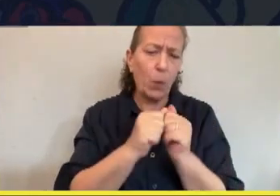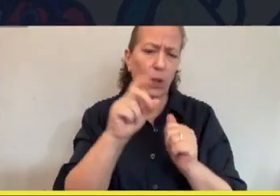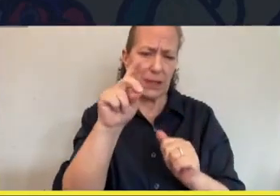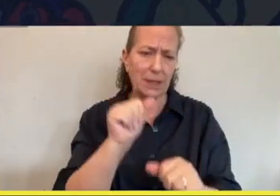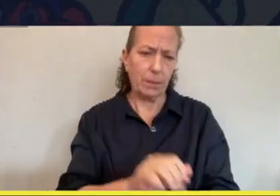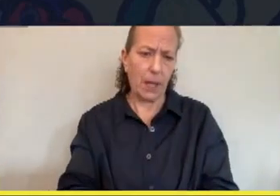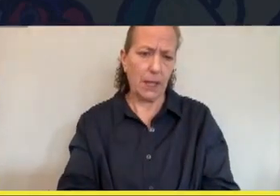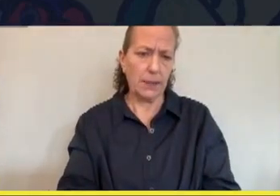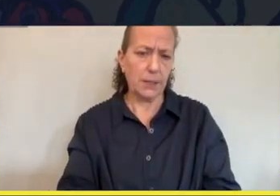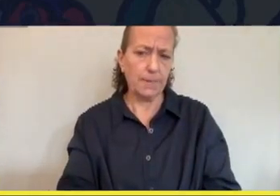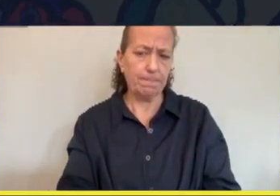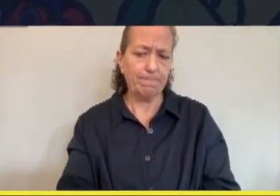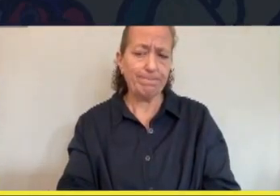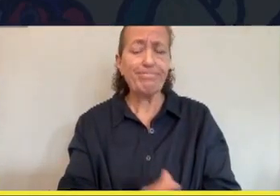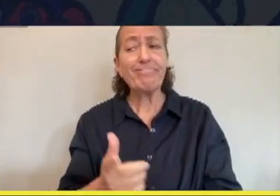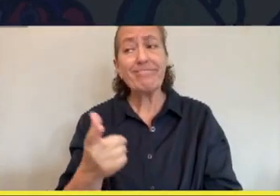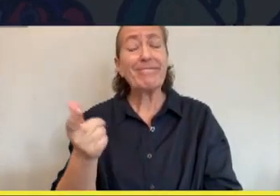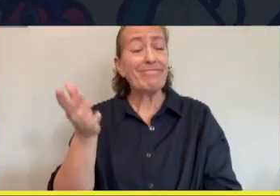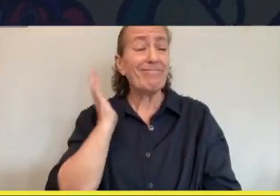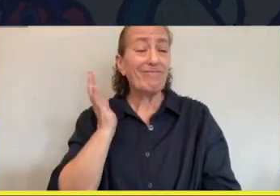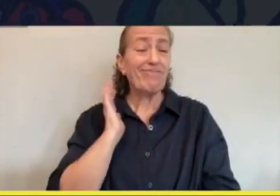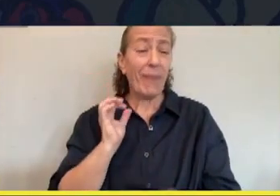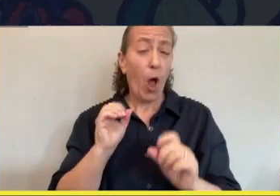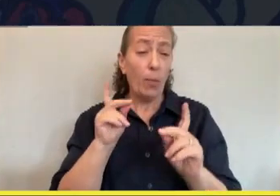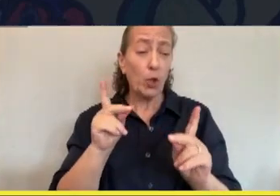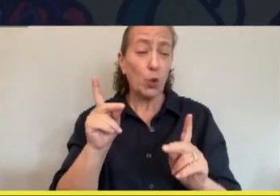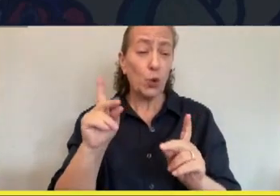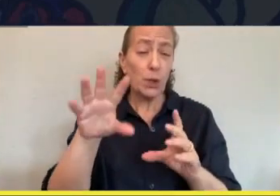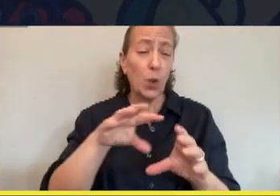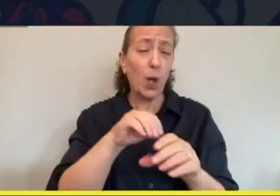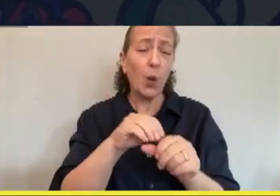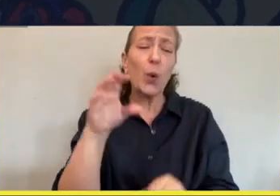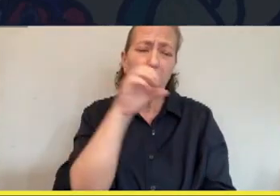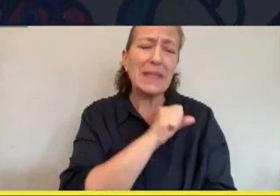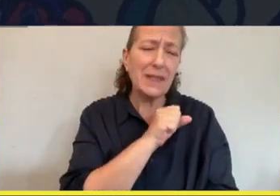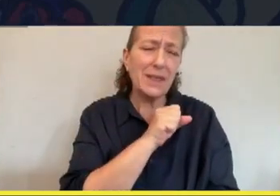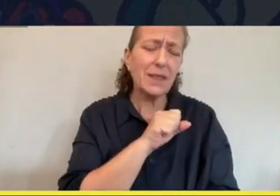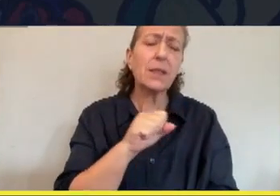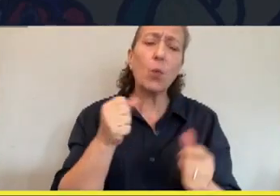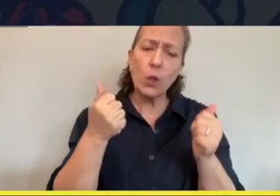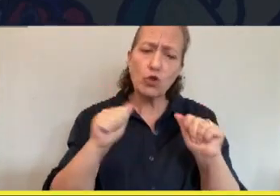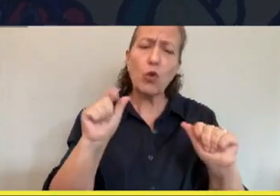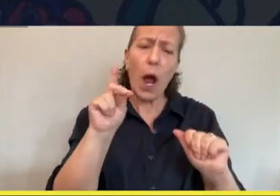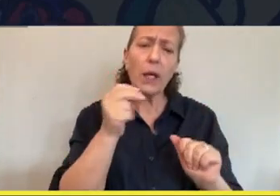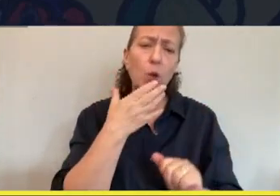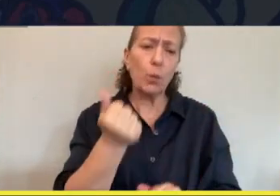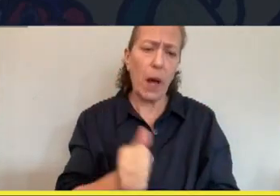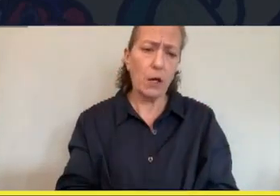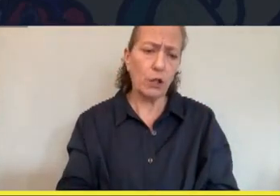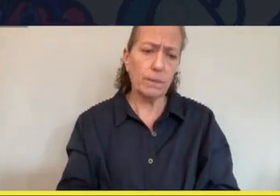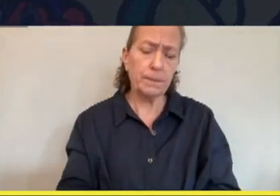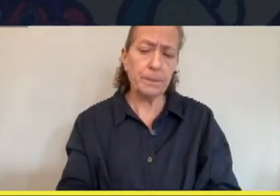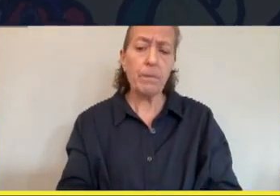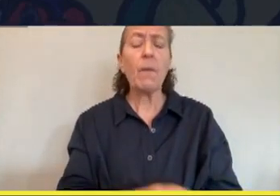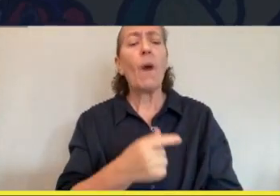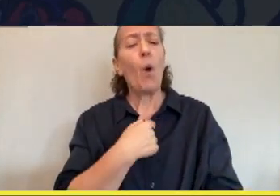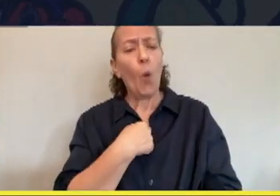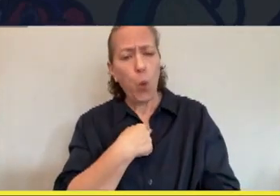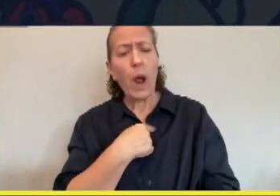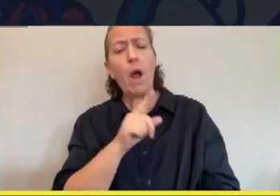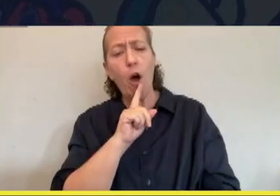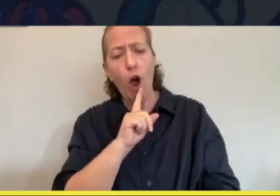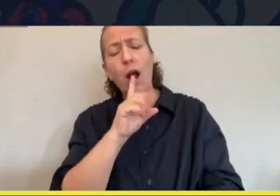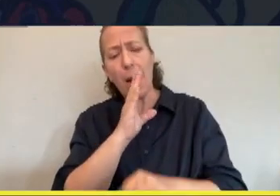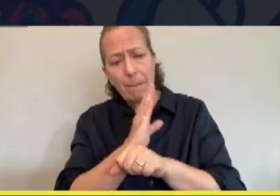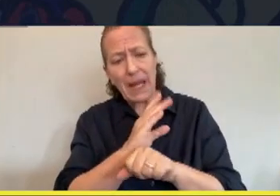to be more inclusive in the past, and because of that, we're striving to do better. We stand firm in our commitment to make disability inclusion